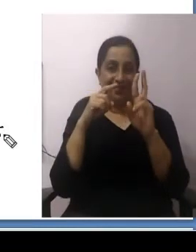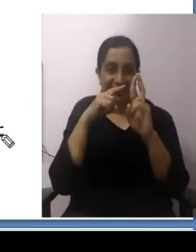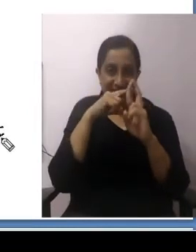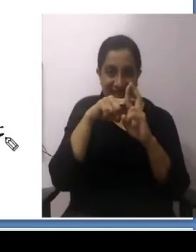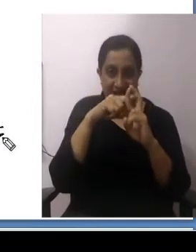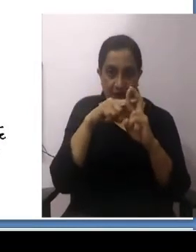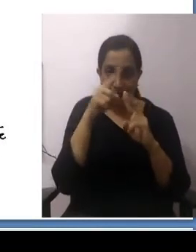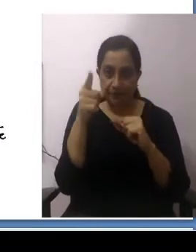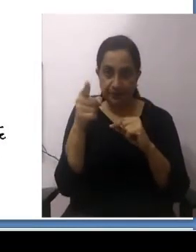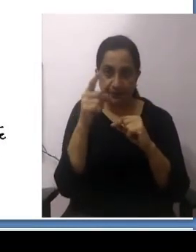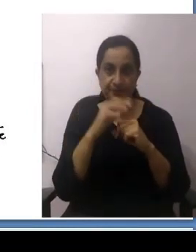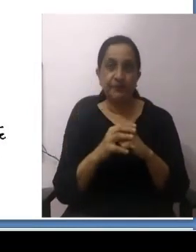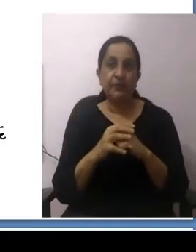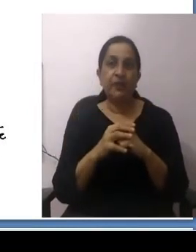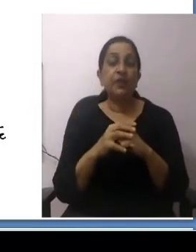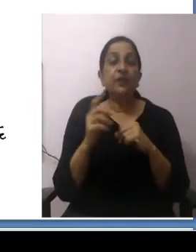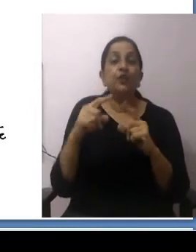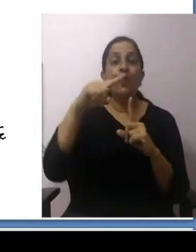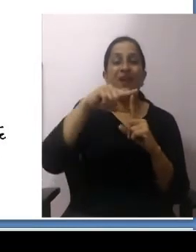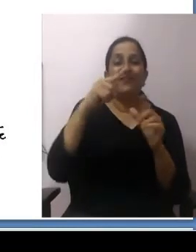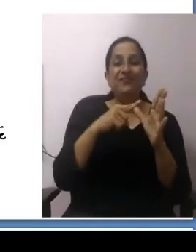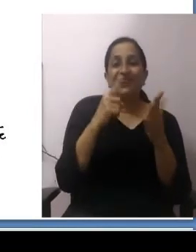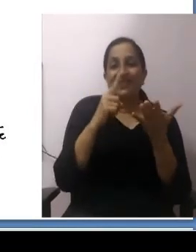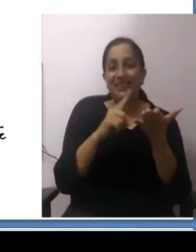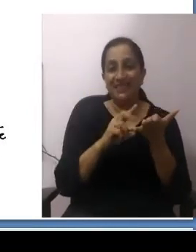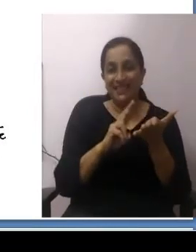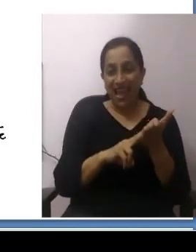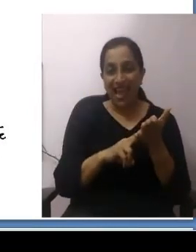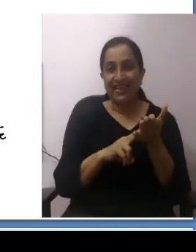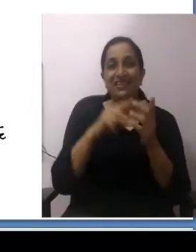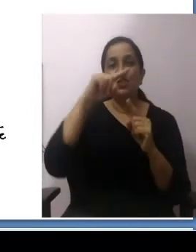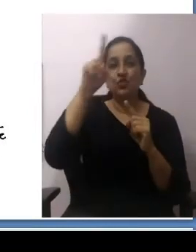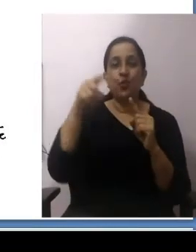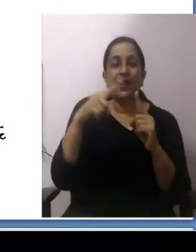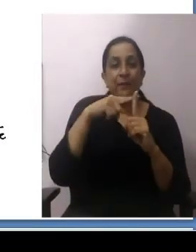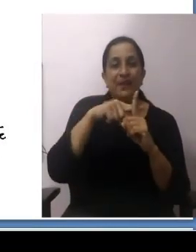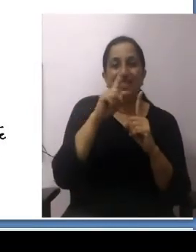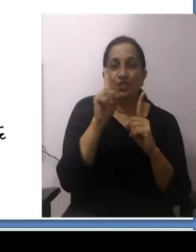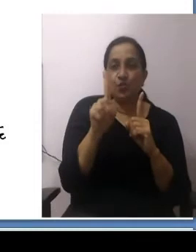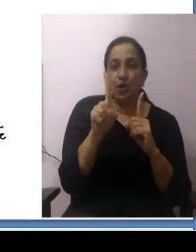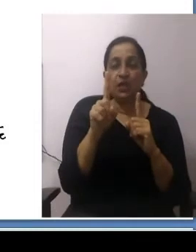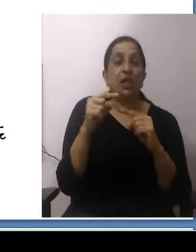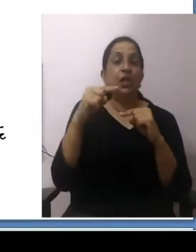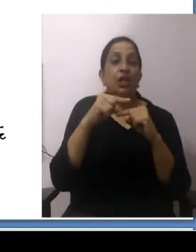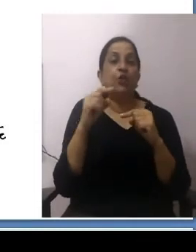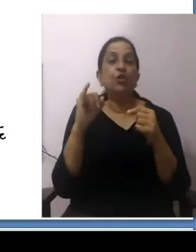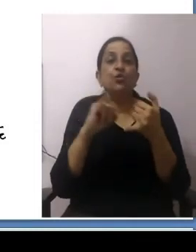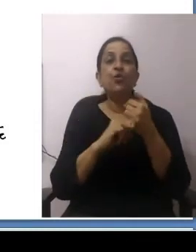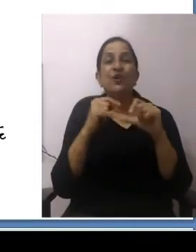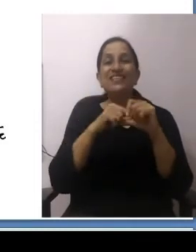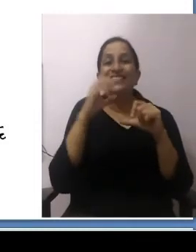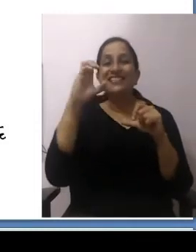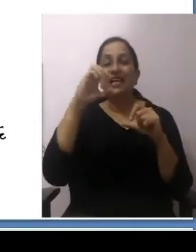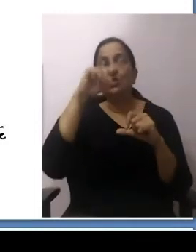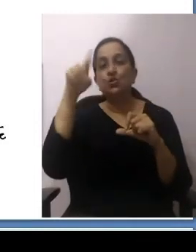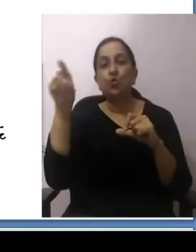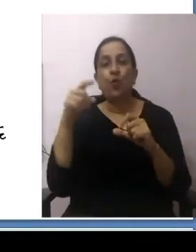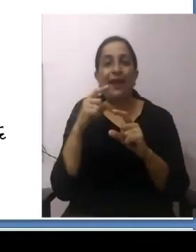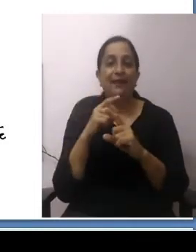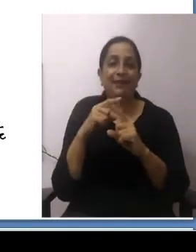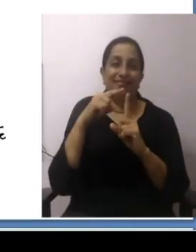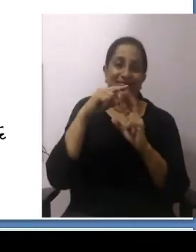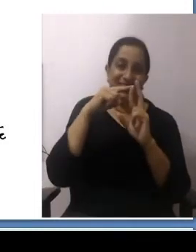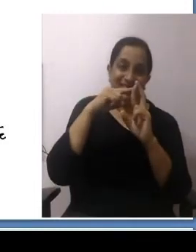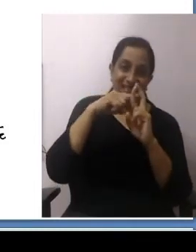x. Okay, and then 1 plus tan squared x or theta is equal to sec squared